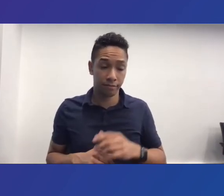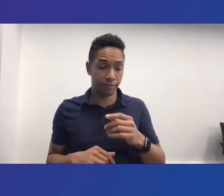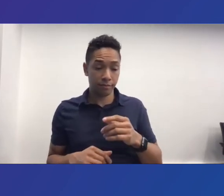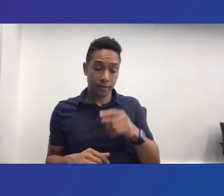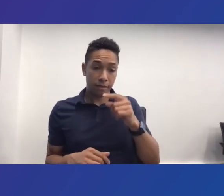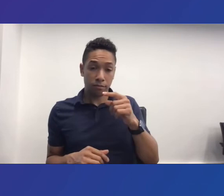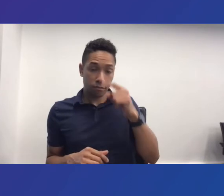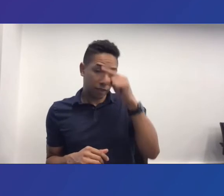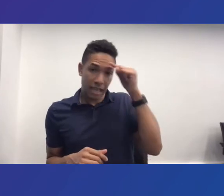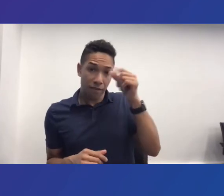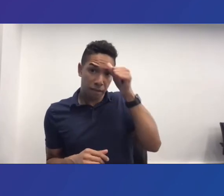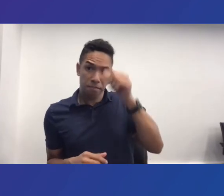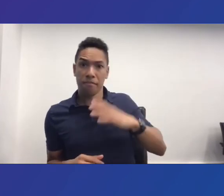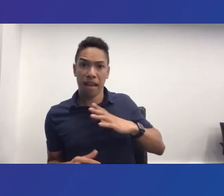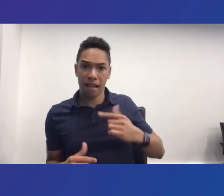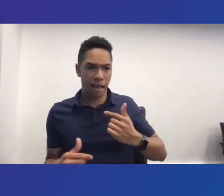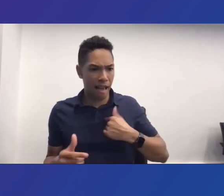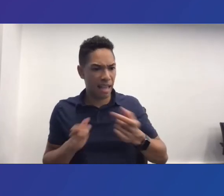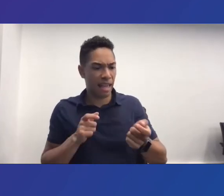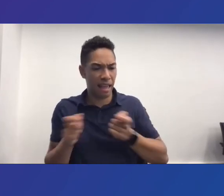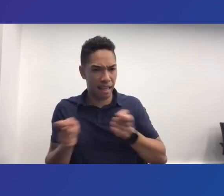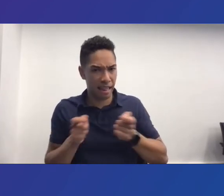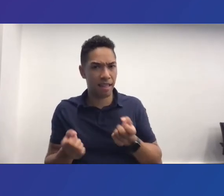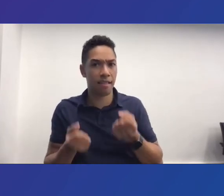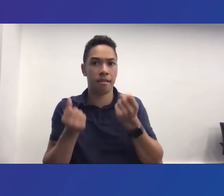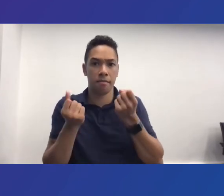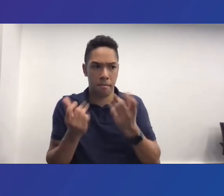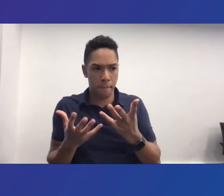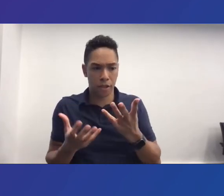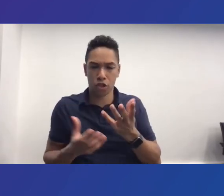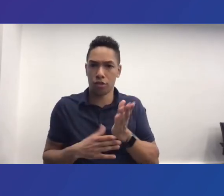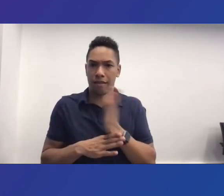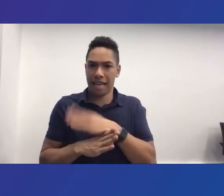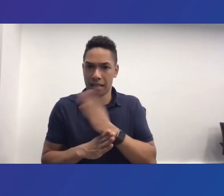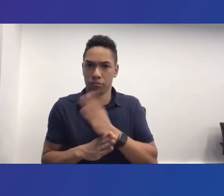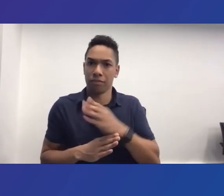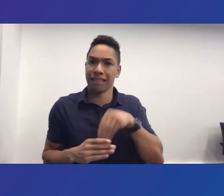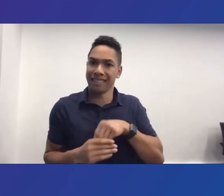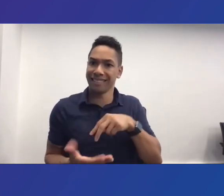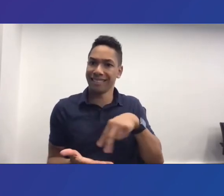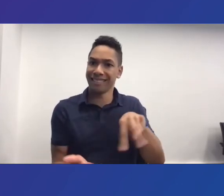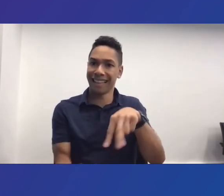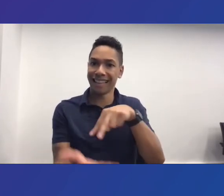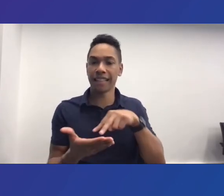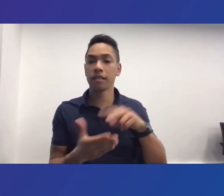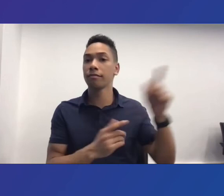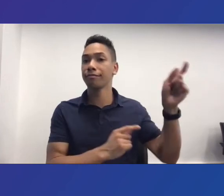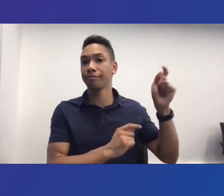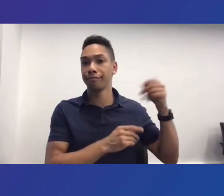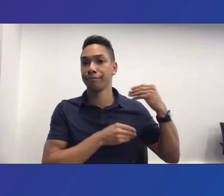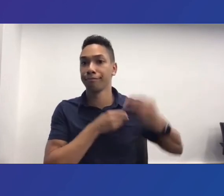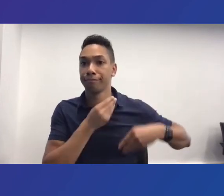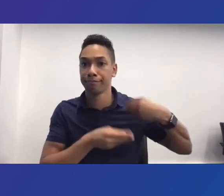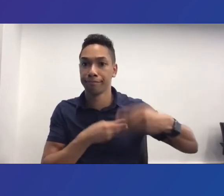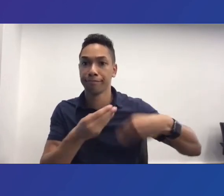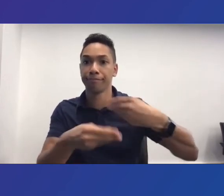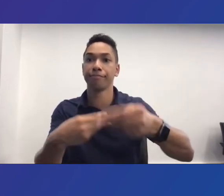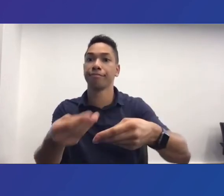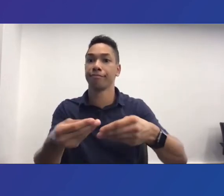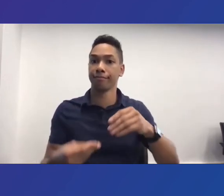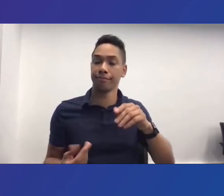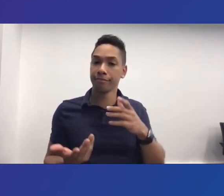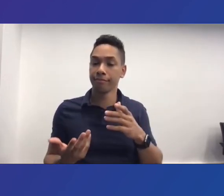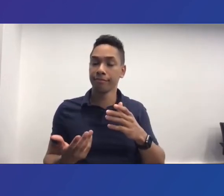think of I deal with a lot of the African diaspora dances. It's passed down lineages. It's